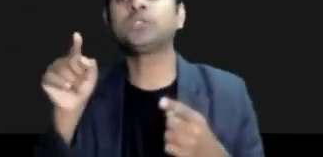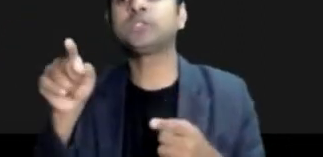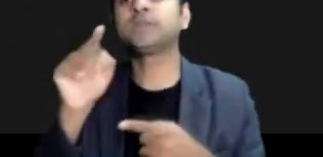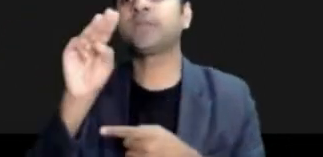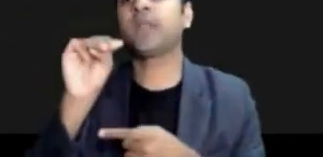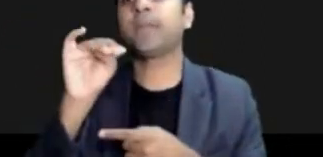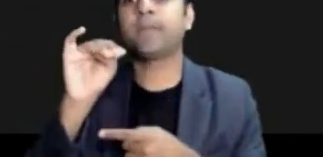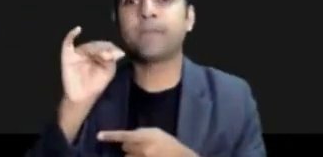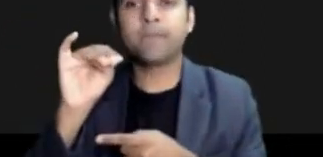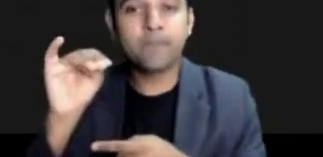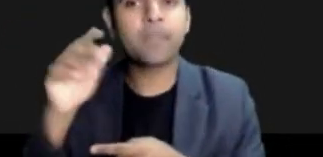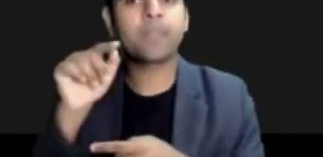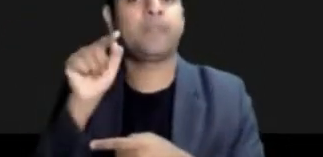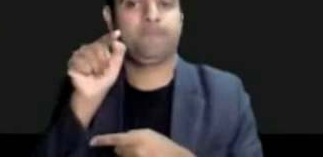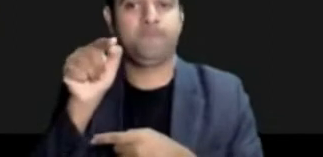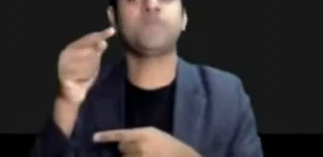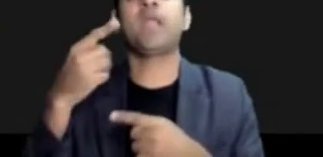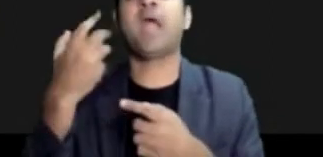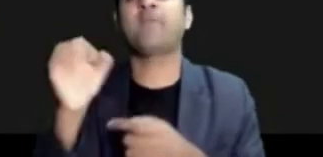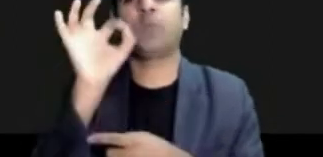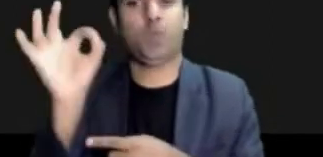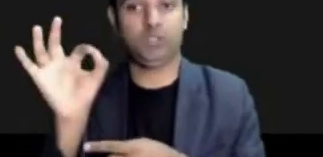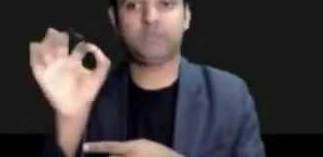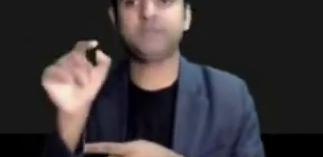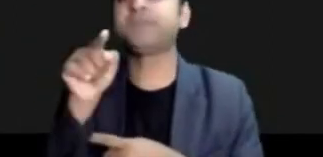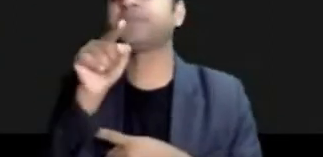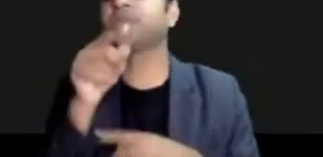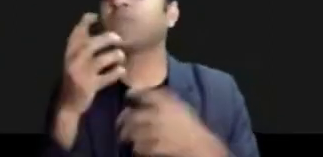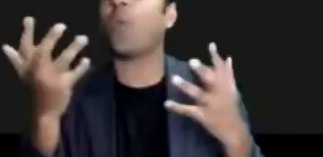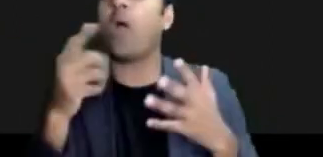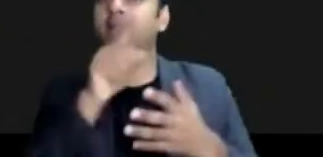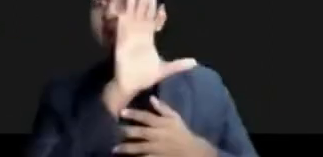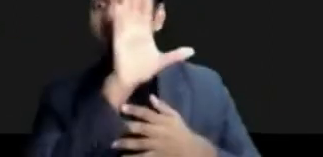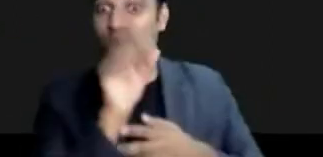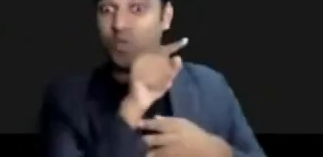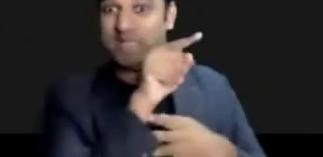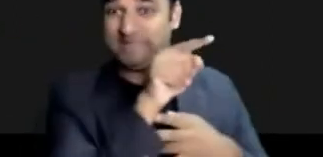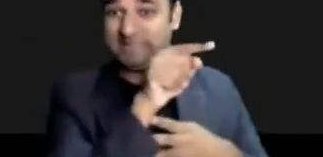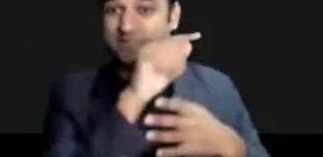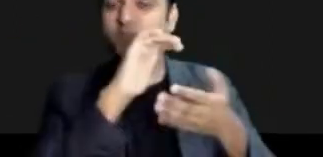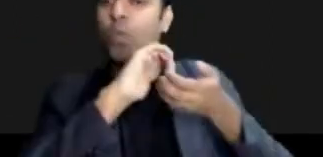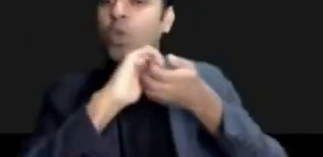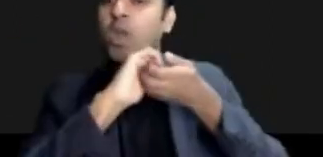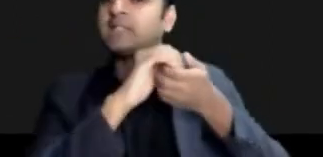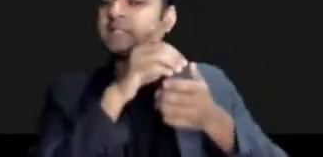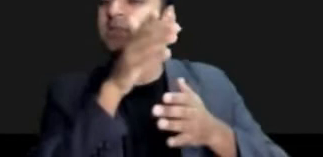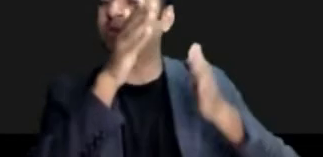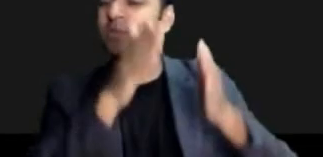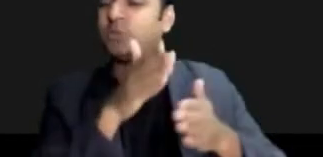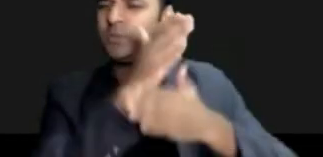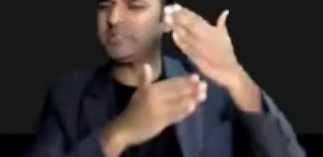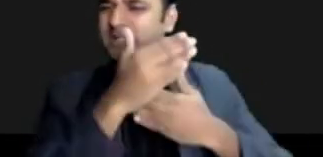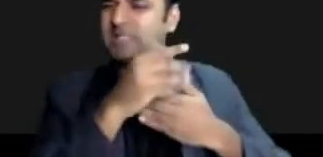with disability and other DRR actors do to establish and strengthen their connections with other